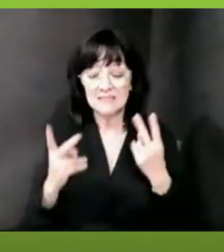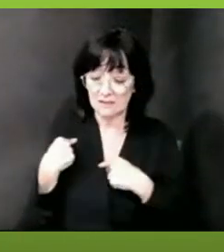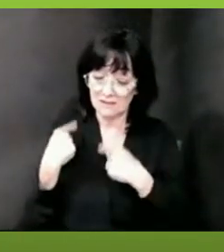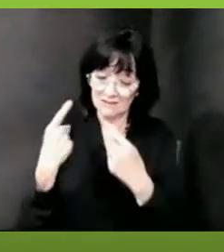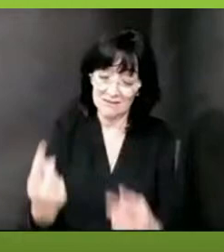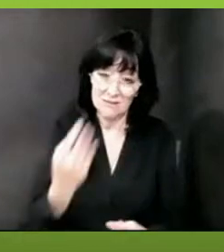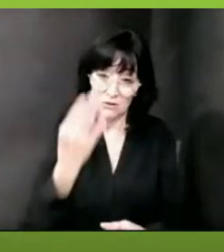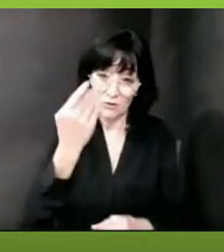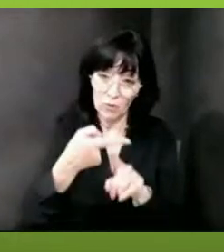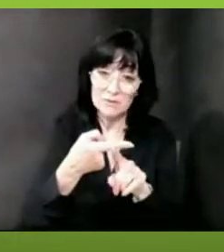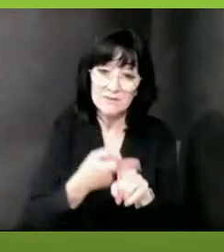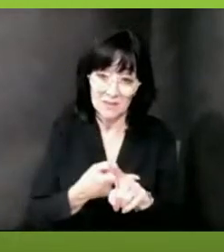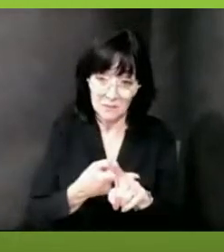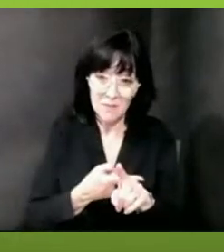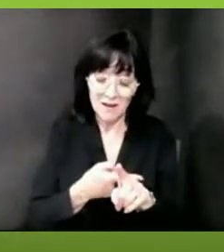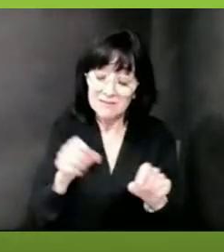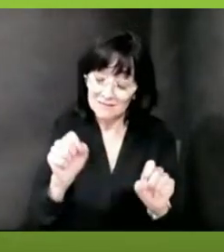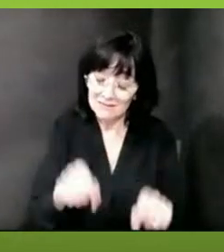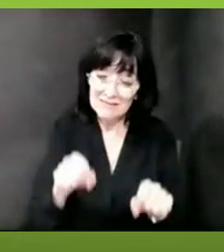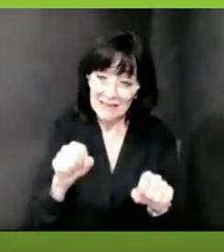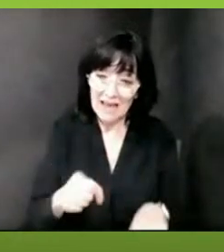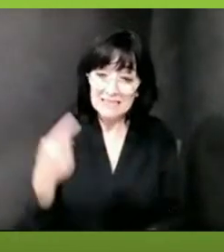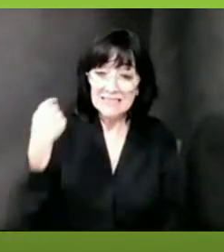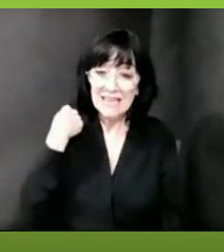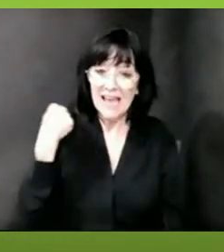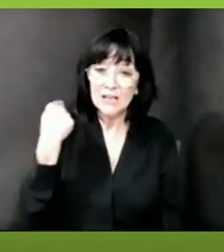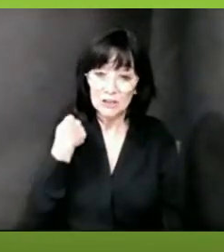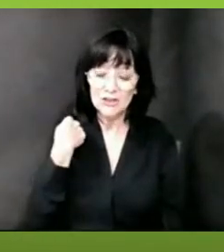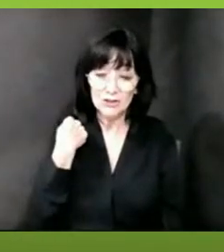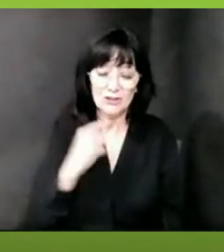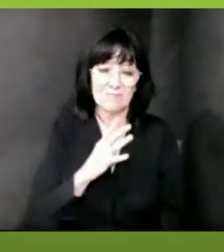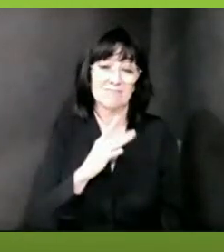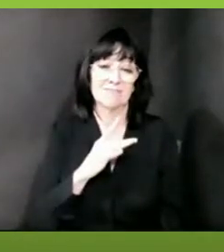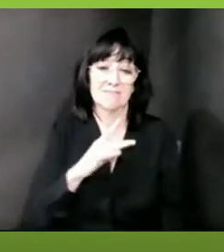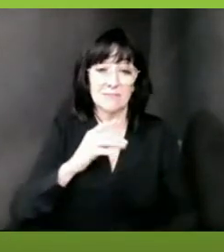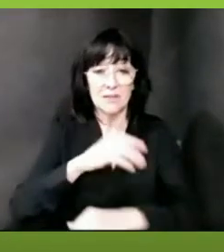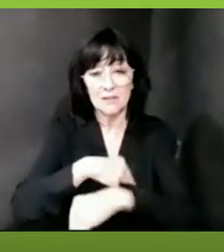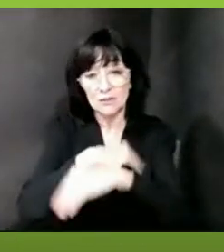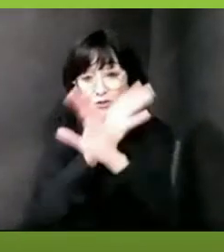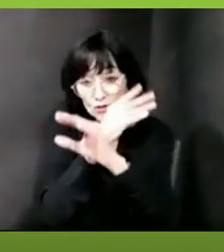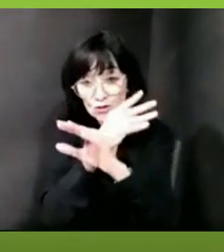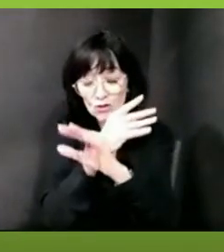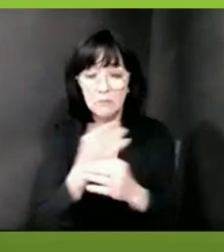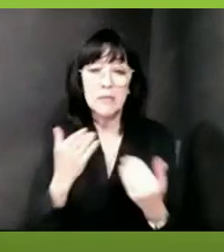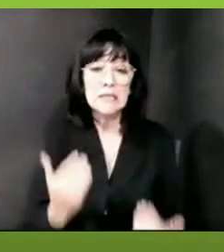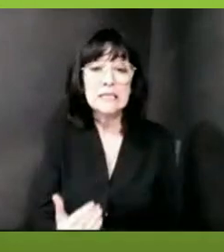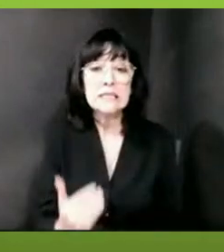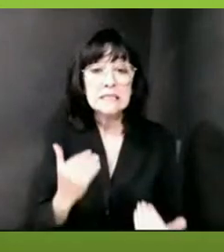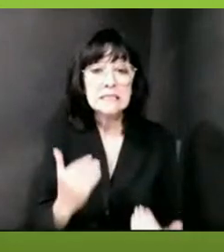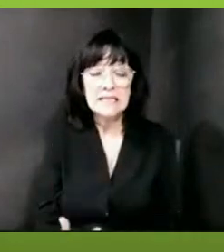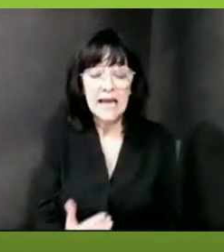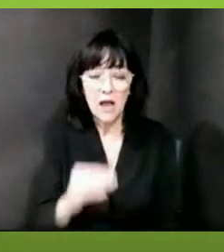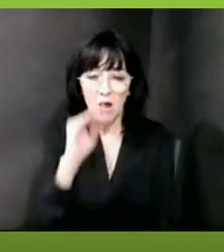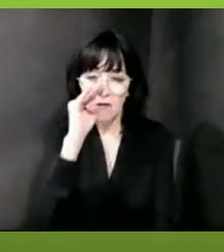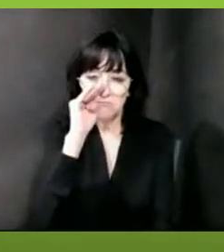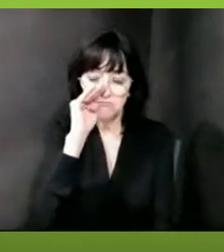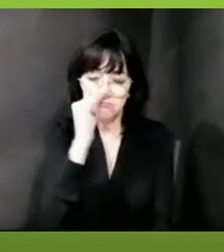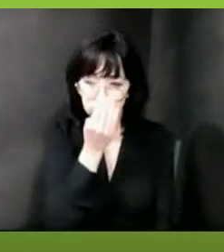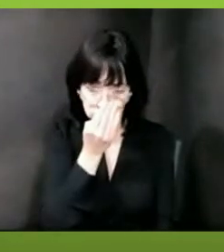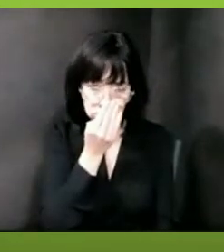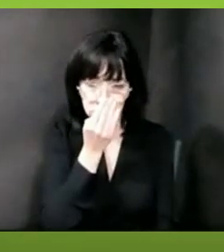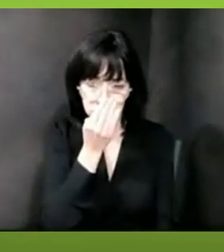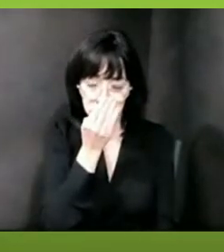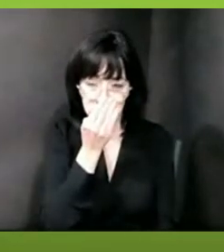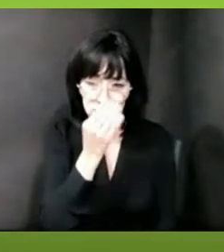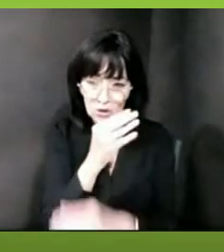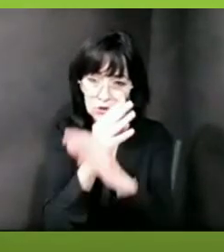it is great and wonderful, they are tired of being in front of a screen. Not the kids, the